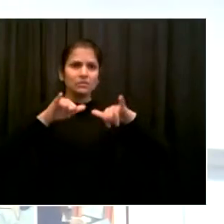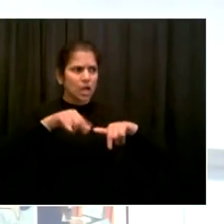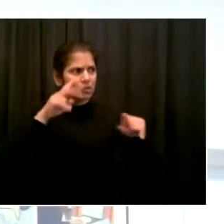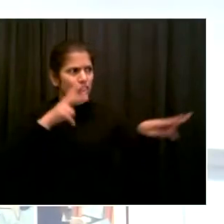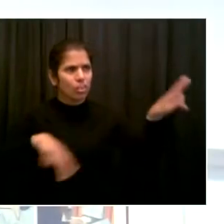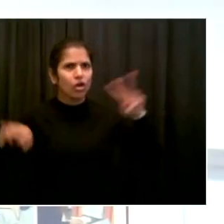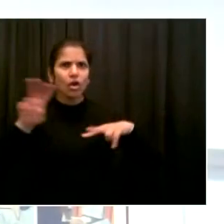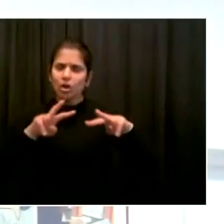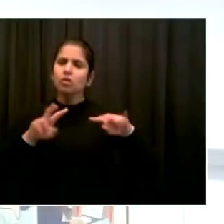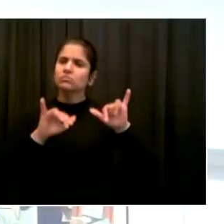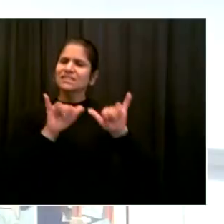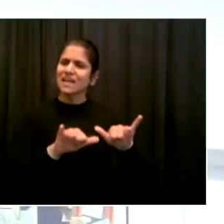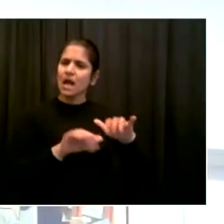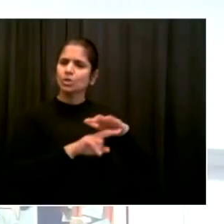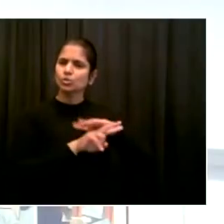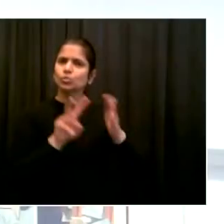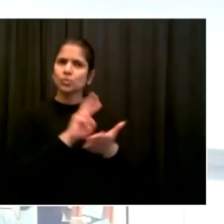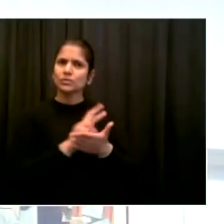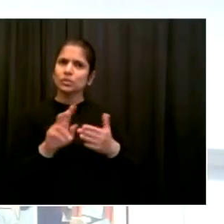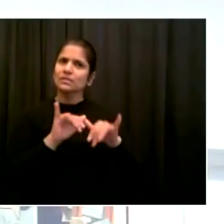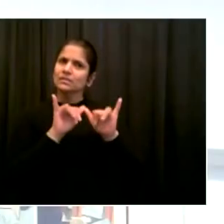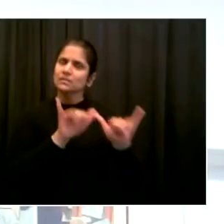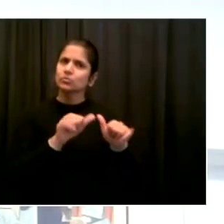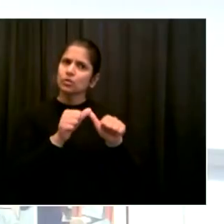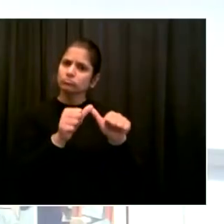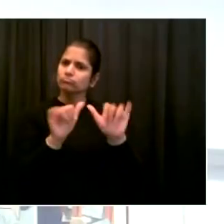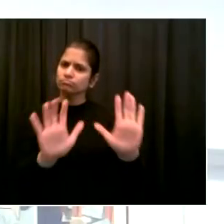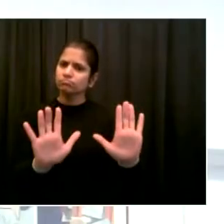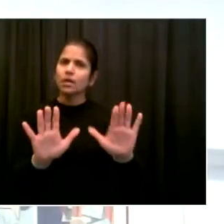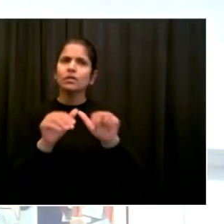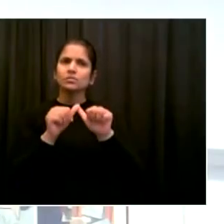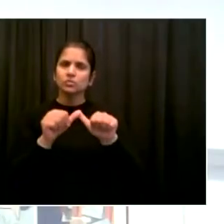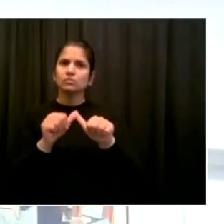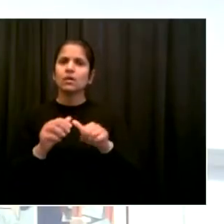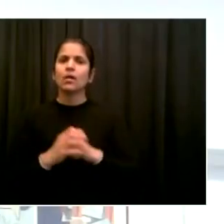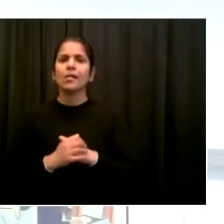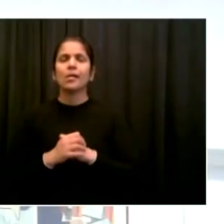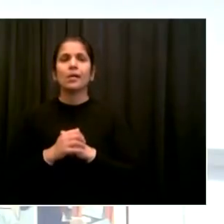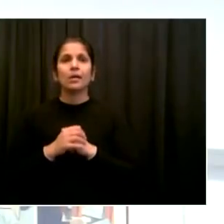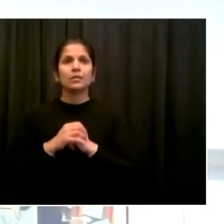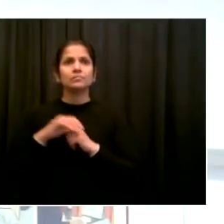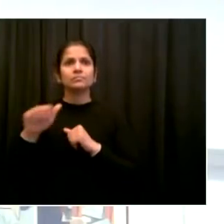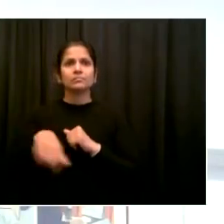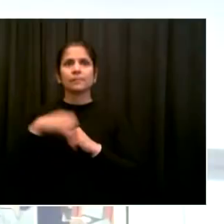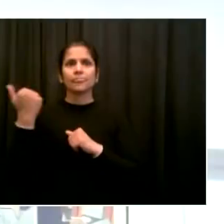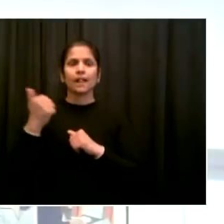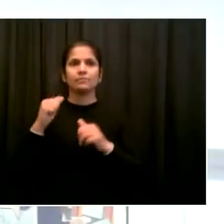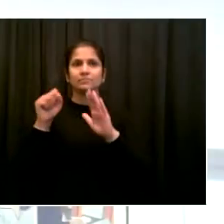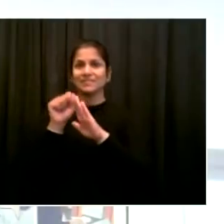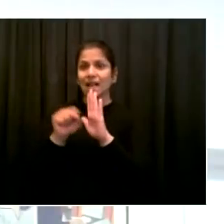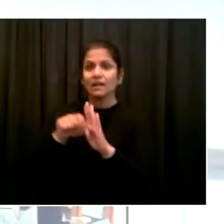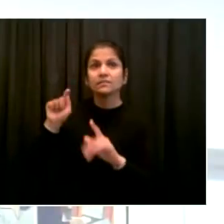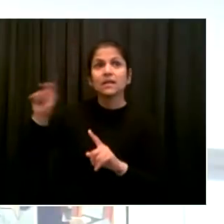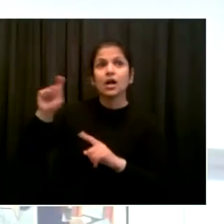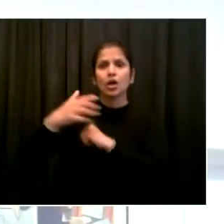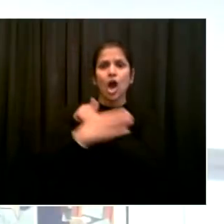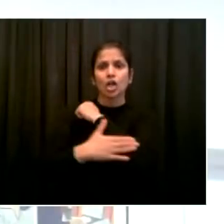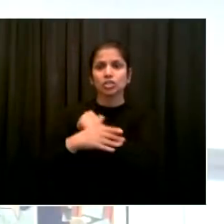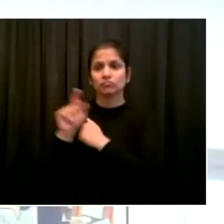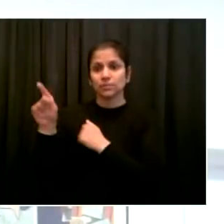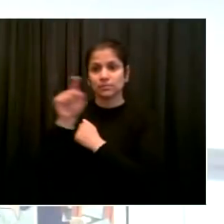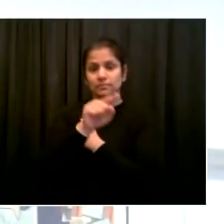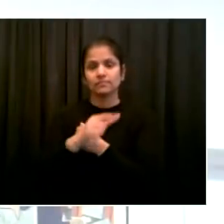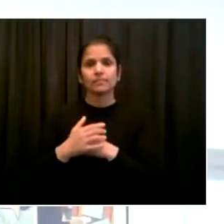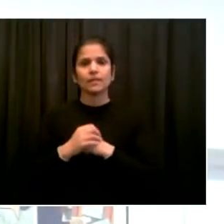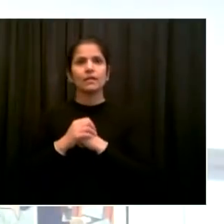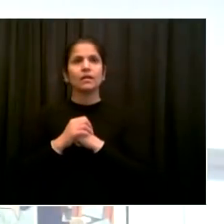do continue to be a problem in other jurisdictions as well. There are major COVID-19